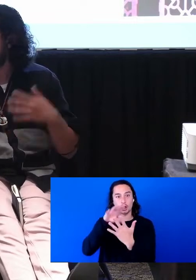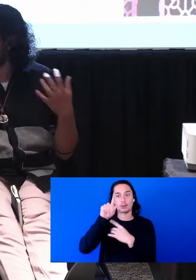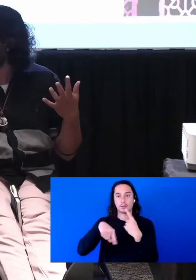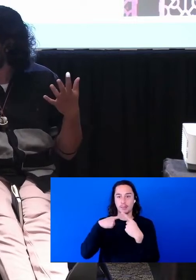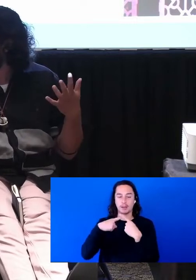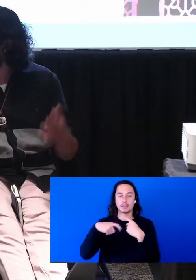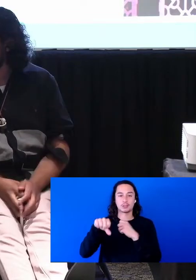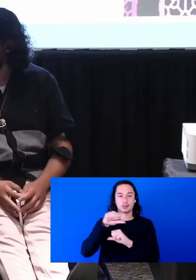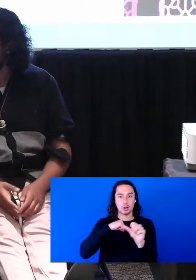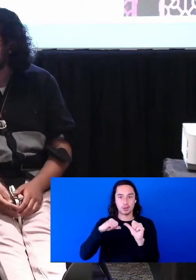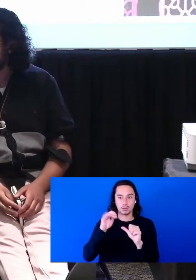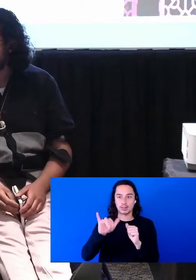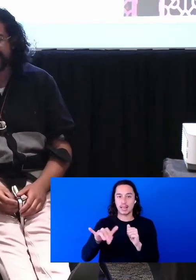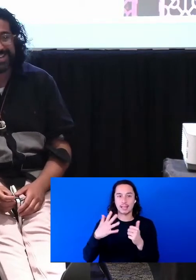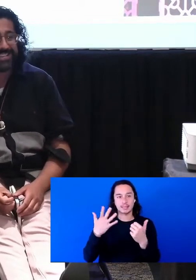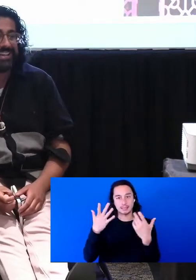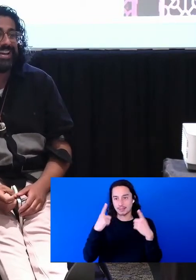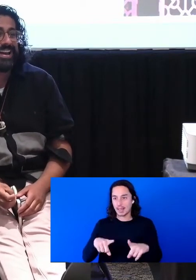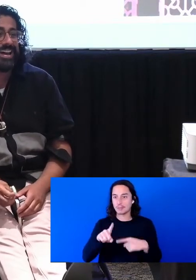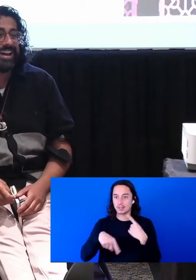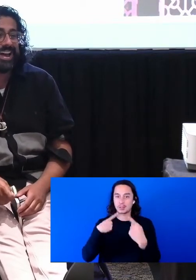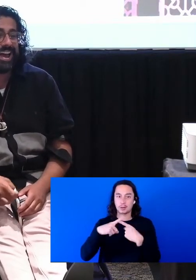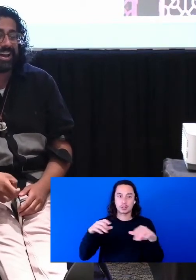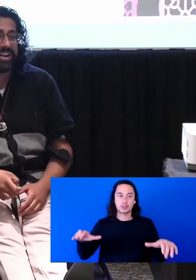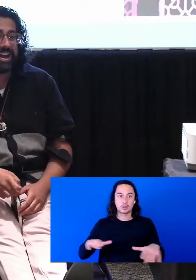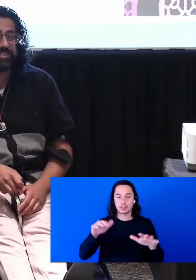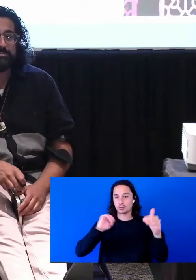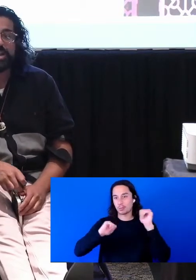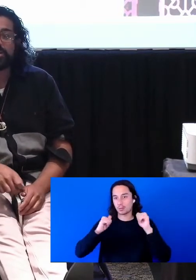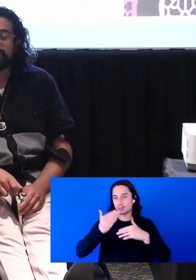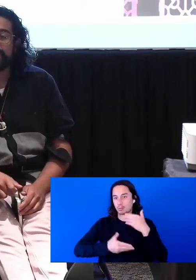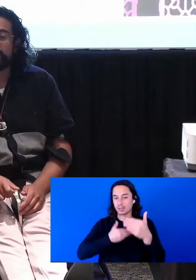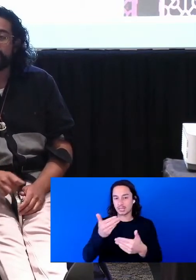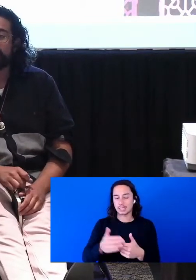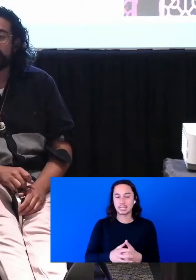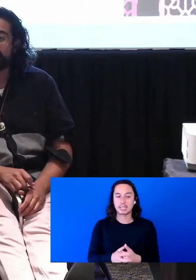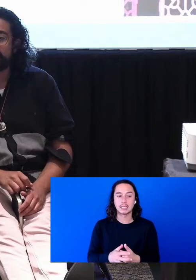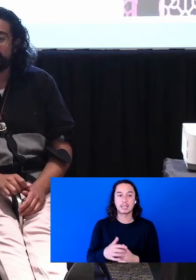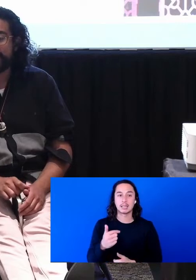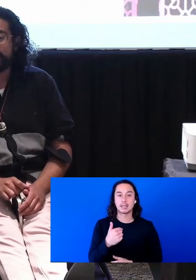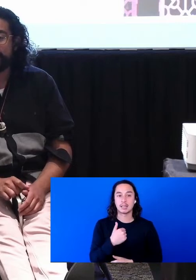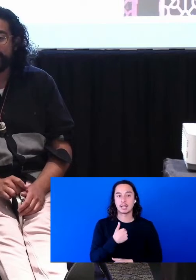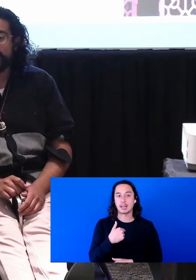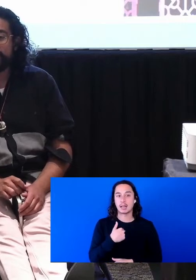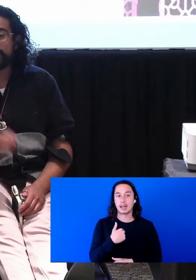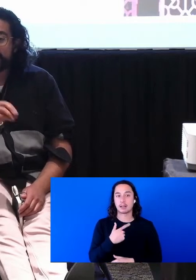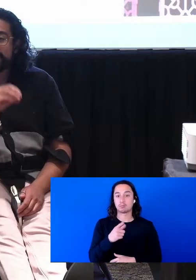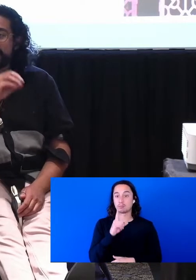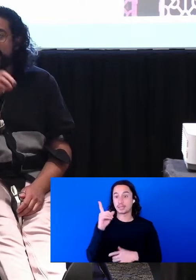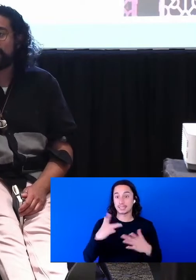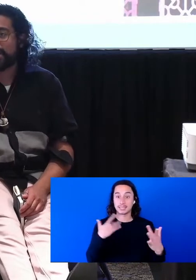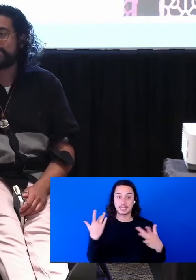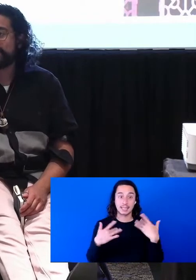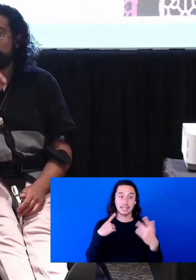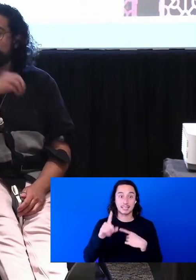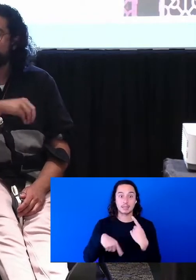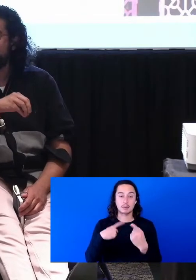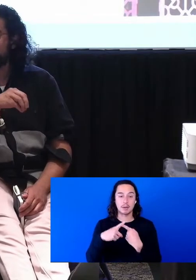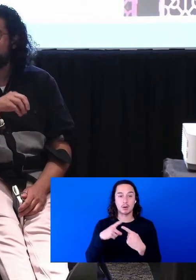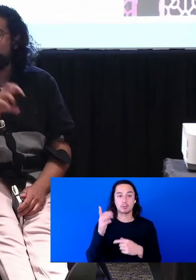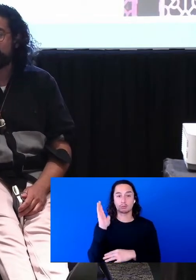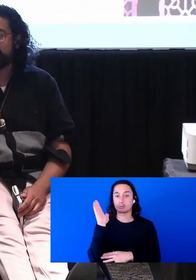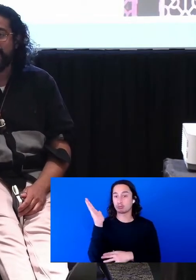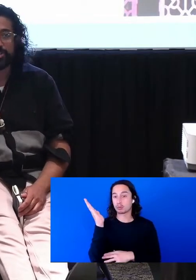theater makers that happens when you're doing a dramaturgical process. And I, as a maker, have gotten really excited about presenting that process